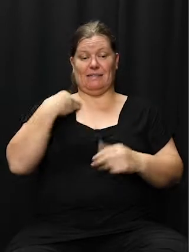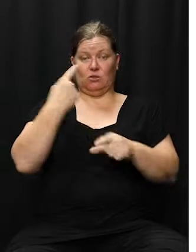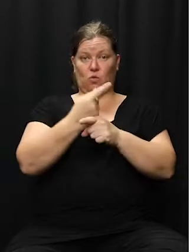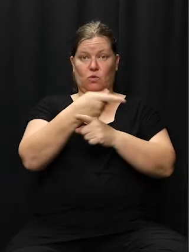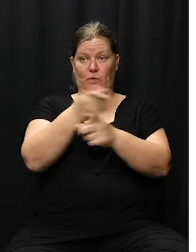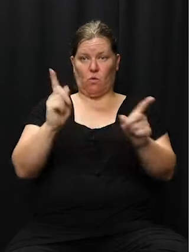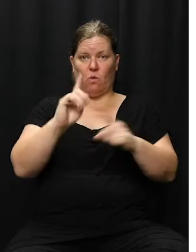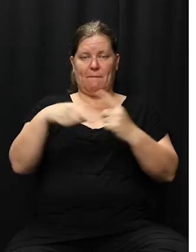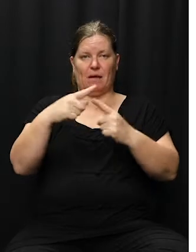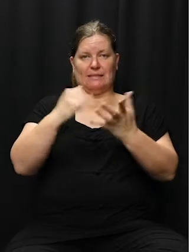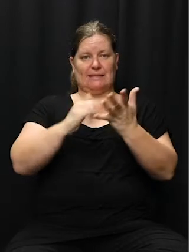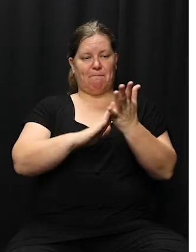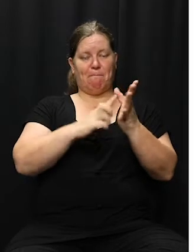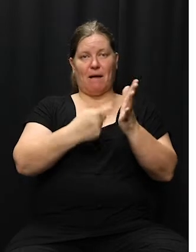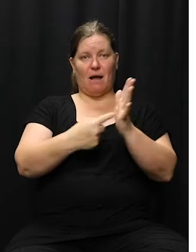we've got the assessment, what can you do?